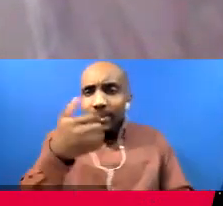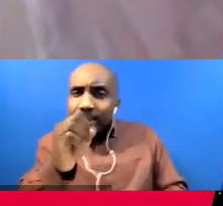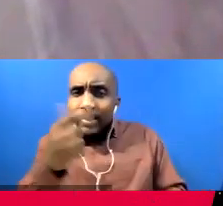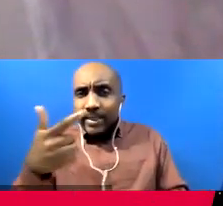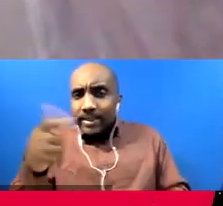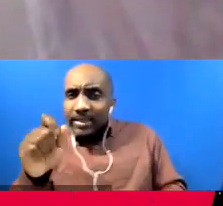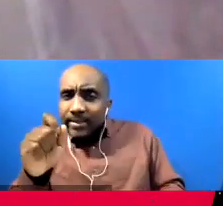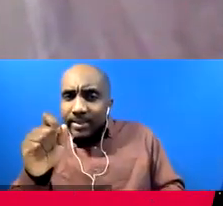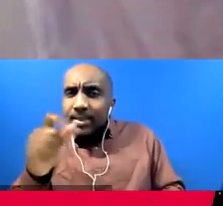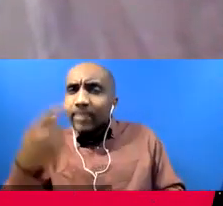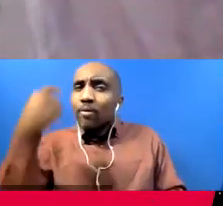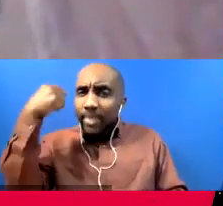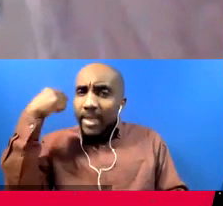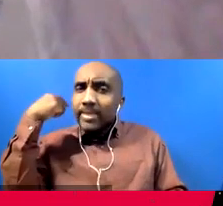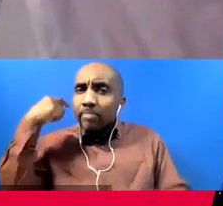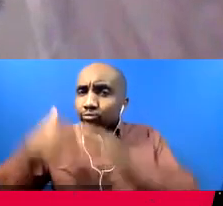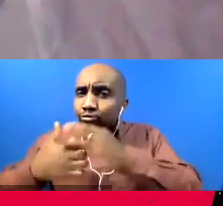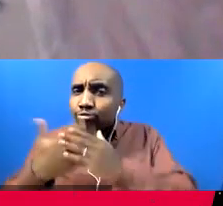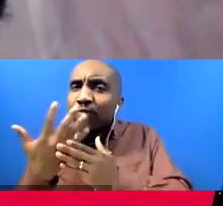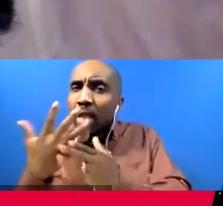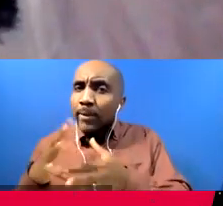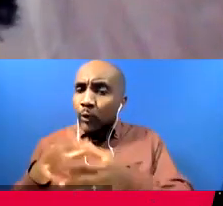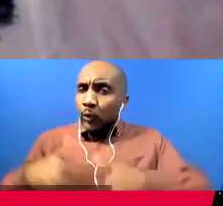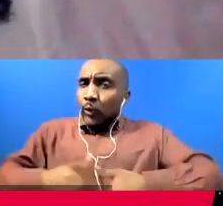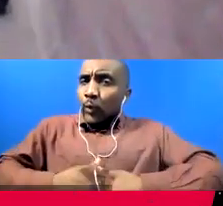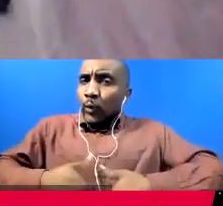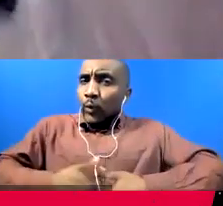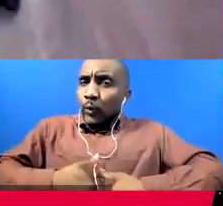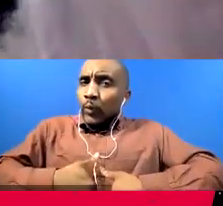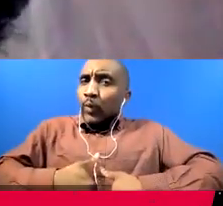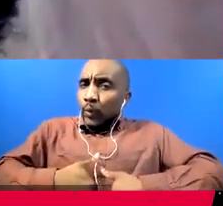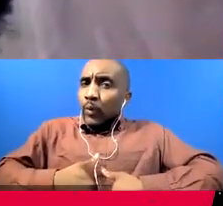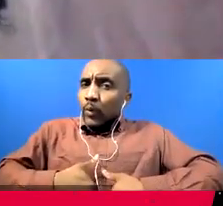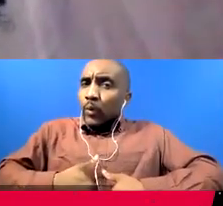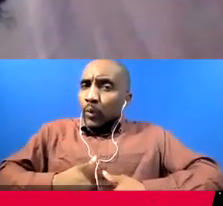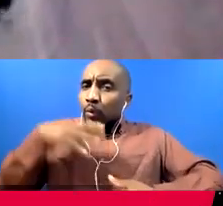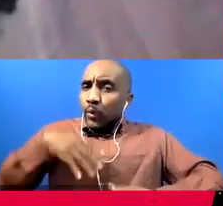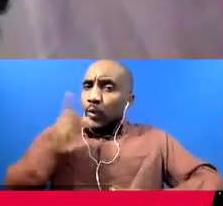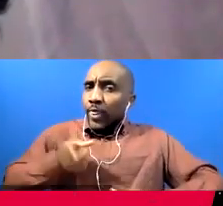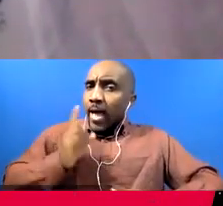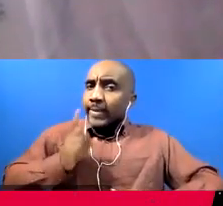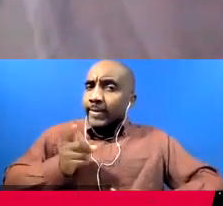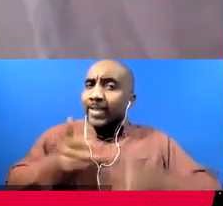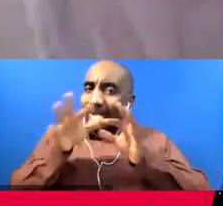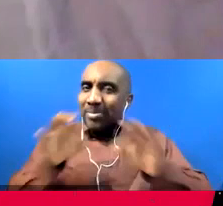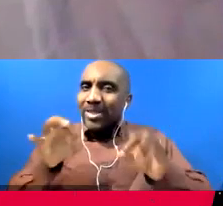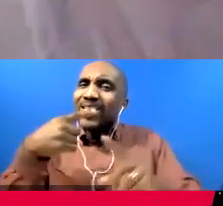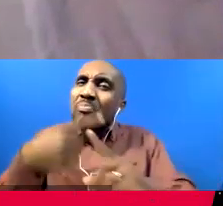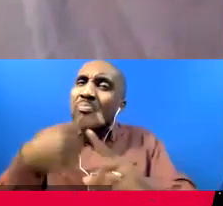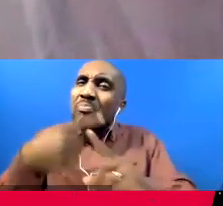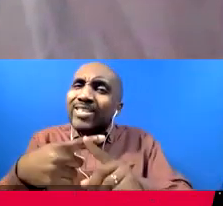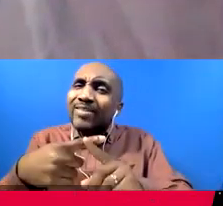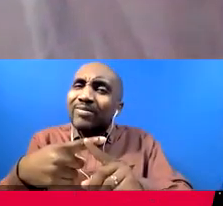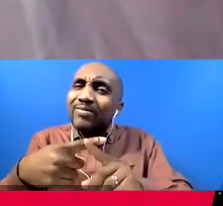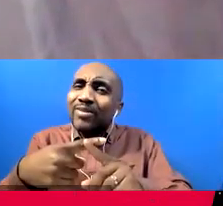of the 60s, 70s is what it kind of came out of, right? And so it resonated with me because it sort of defines